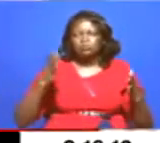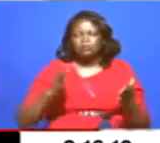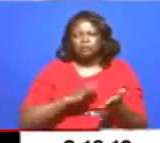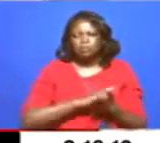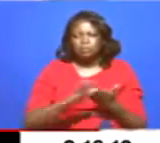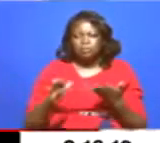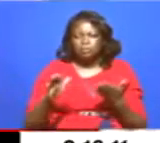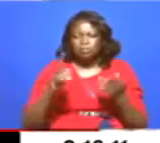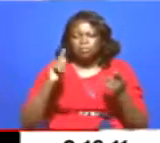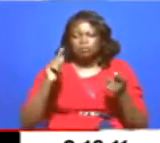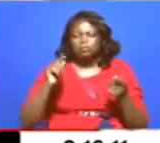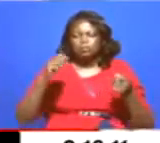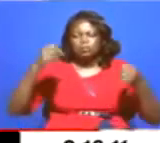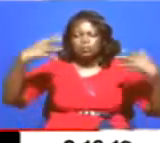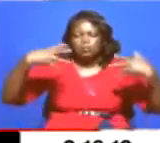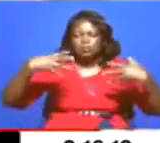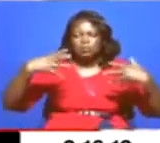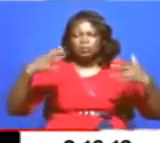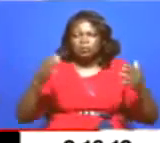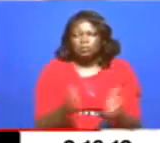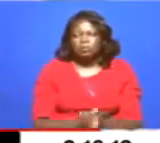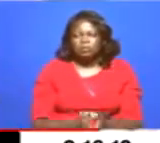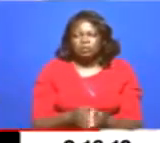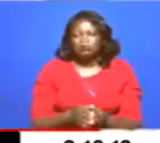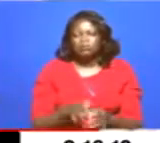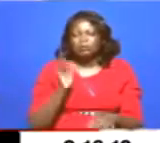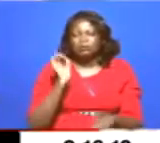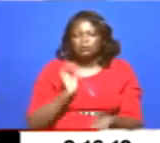greater transparency, and effect.